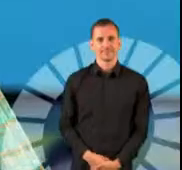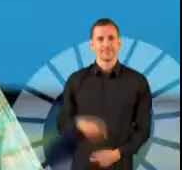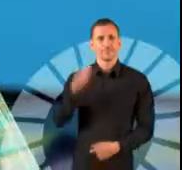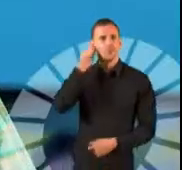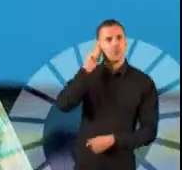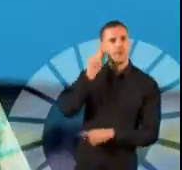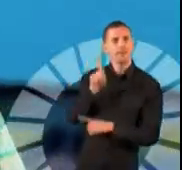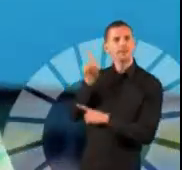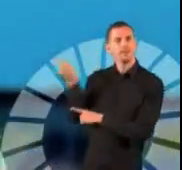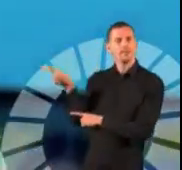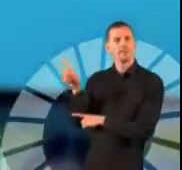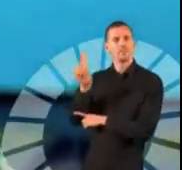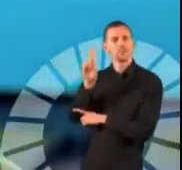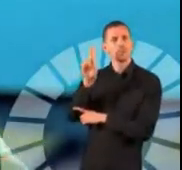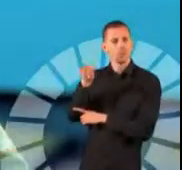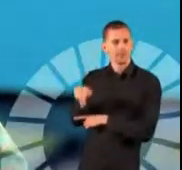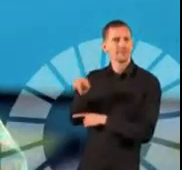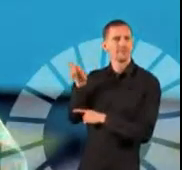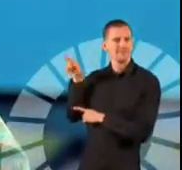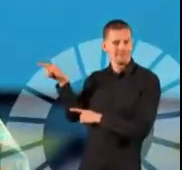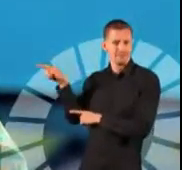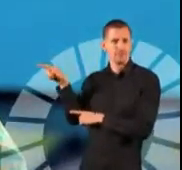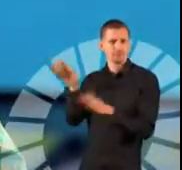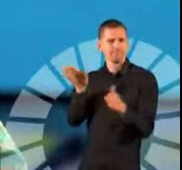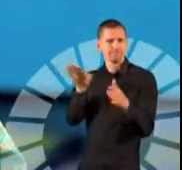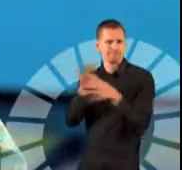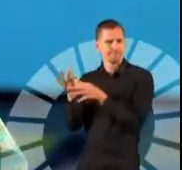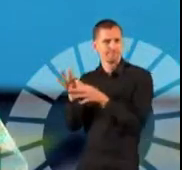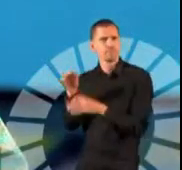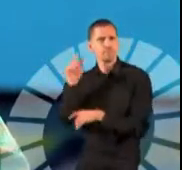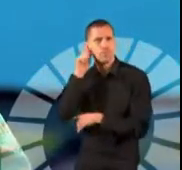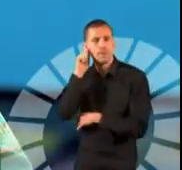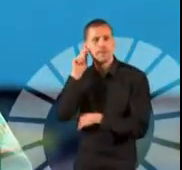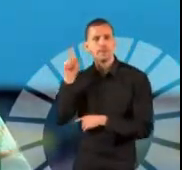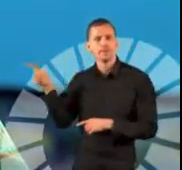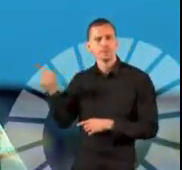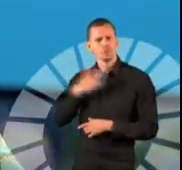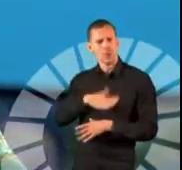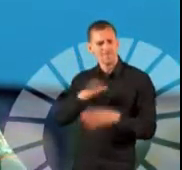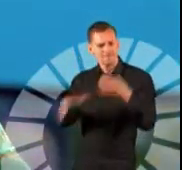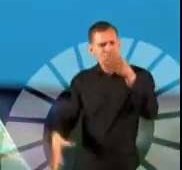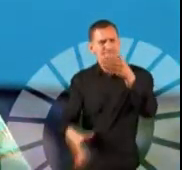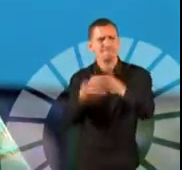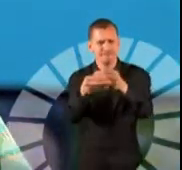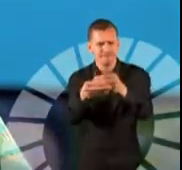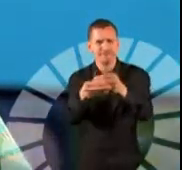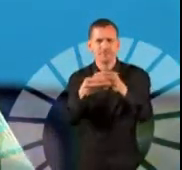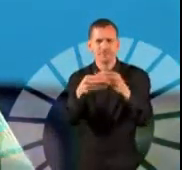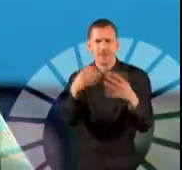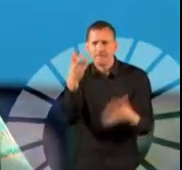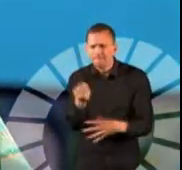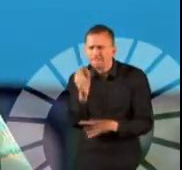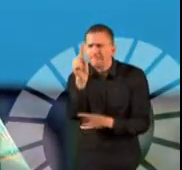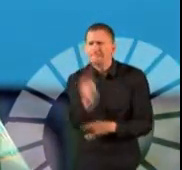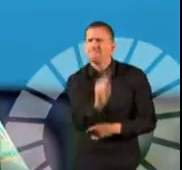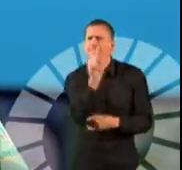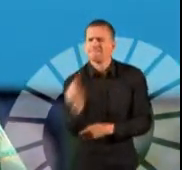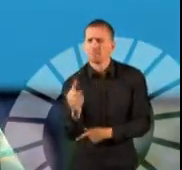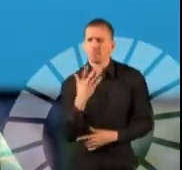to correct myself. We actually have 40 billion,